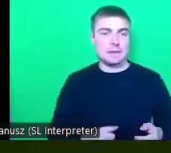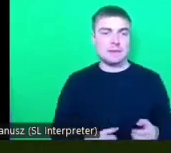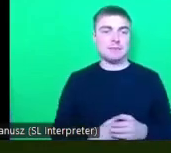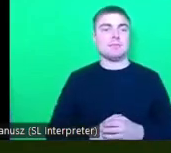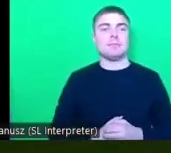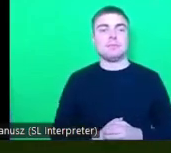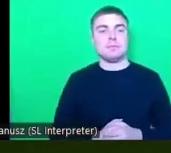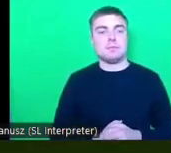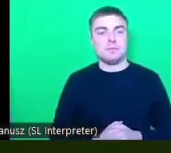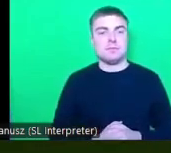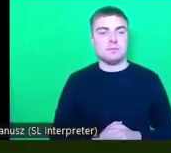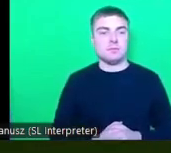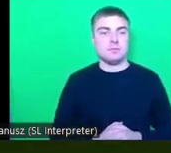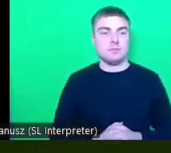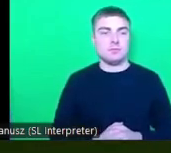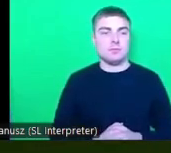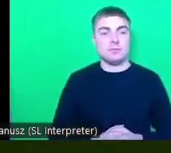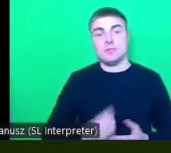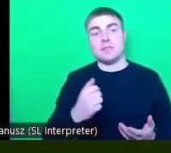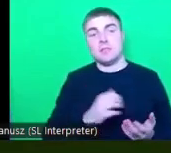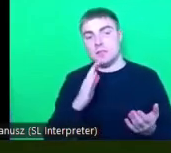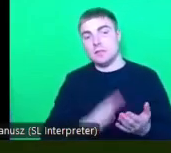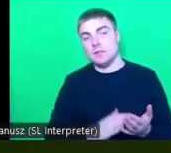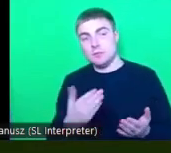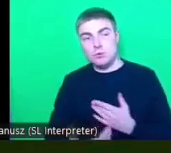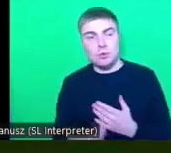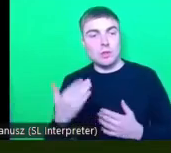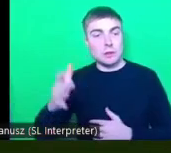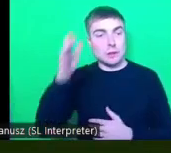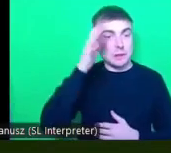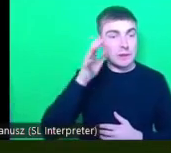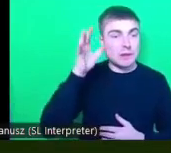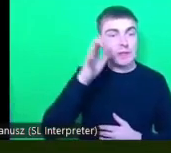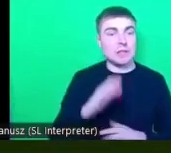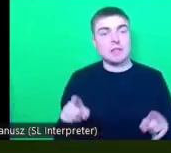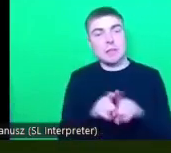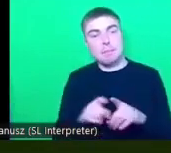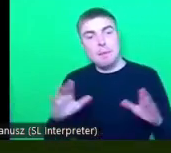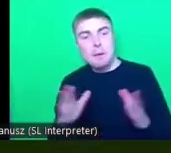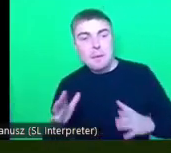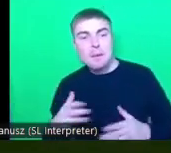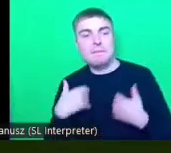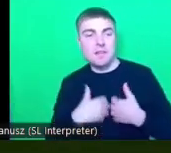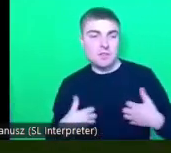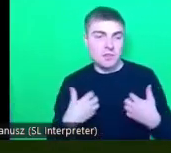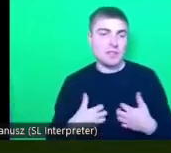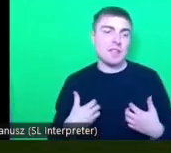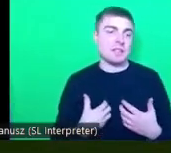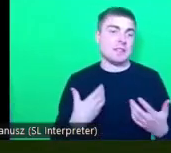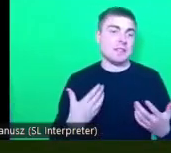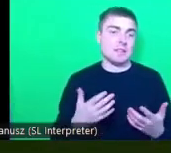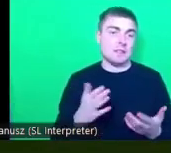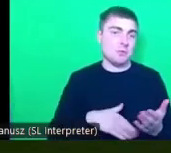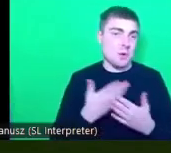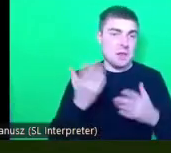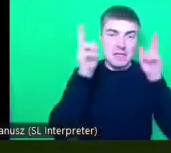those ungulates are also moose, and the smaller part are roe deer. So they switch to roe deer if just the densities are high